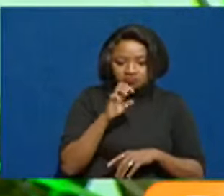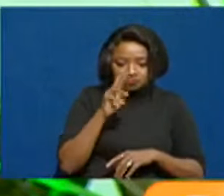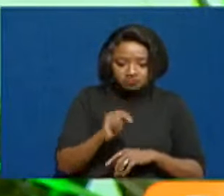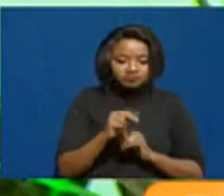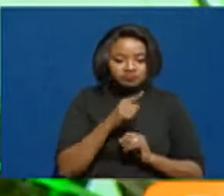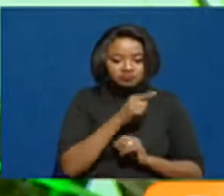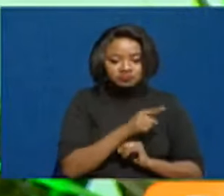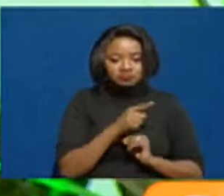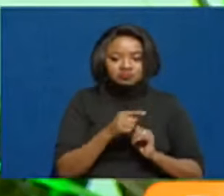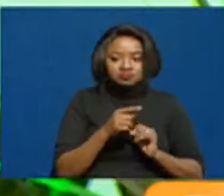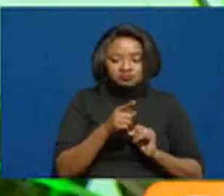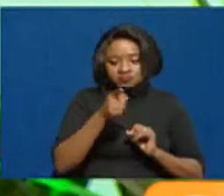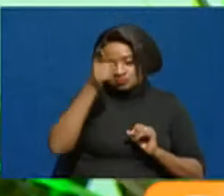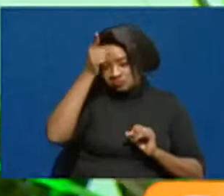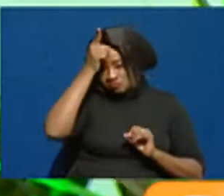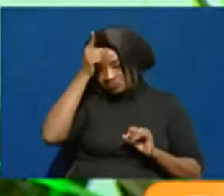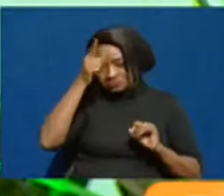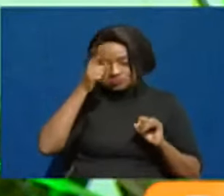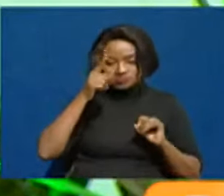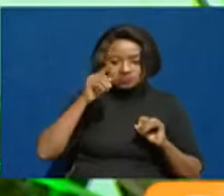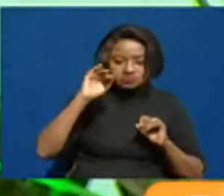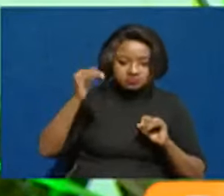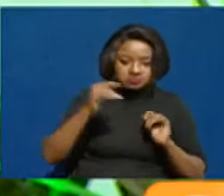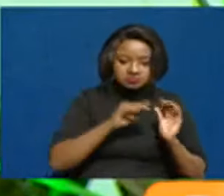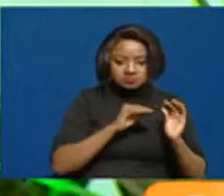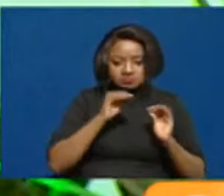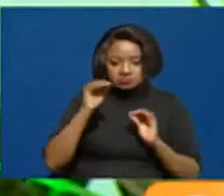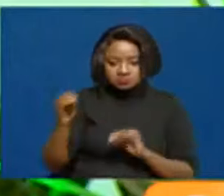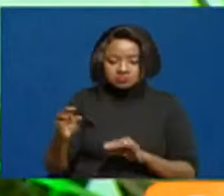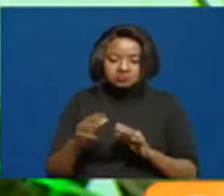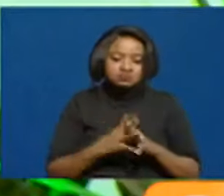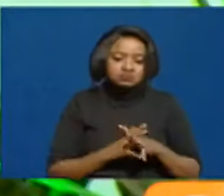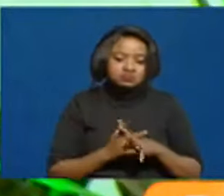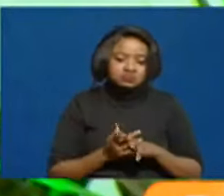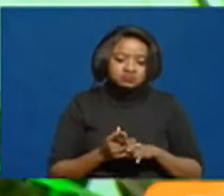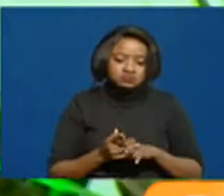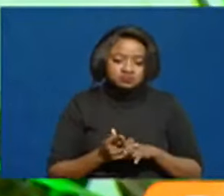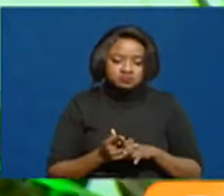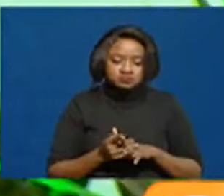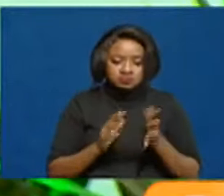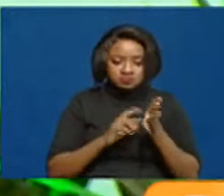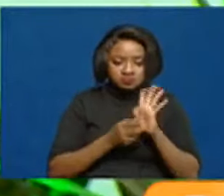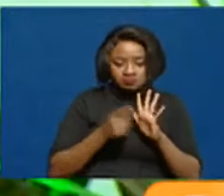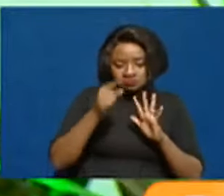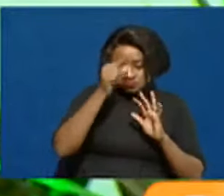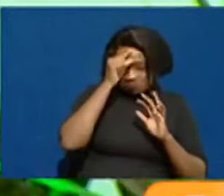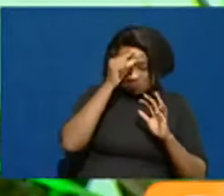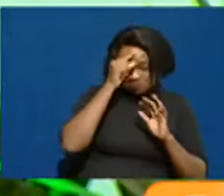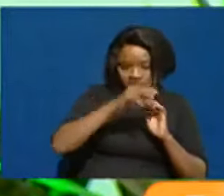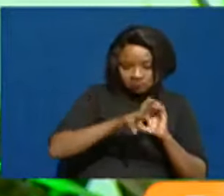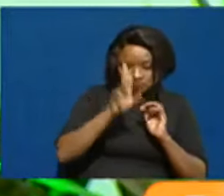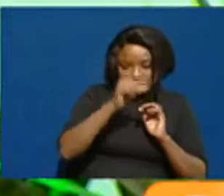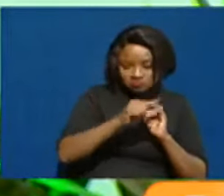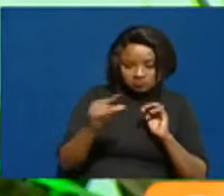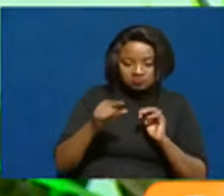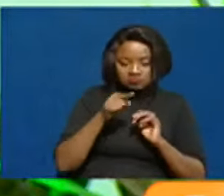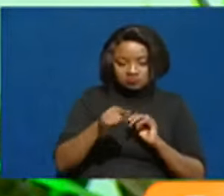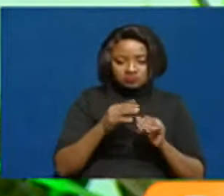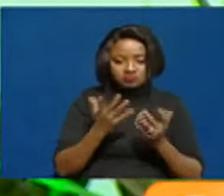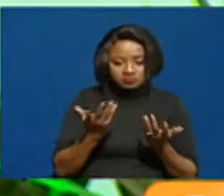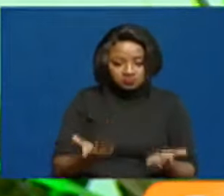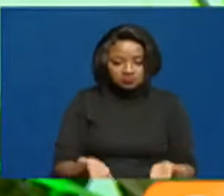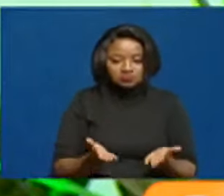call rural to urban migration. And so the government of Uasin Gishu is looking